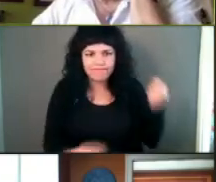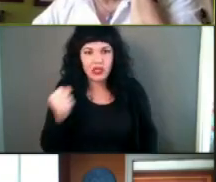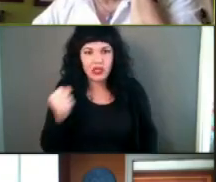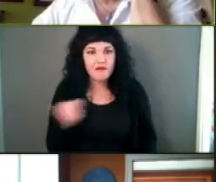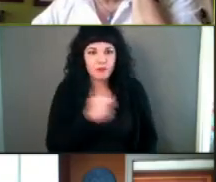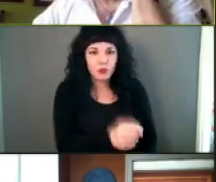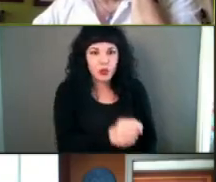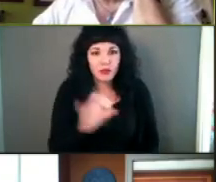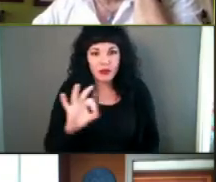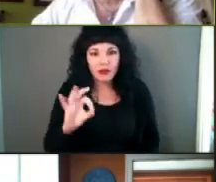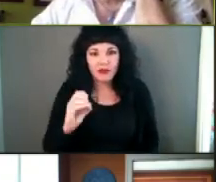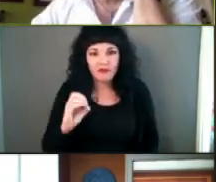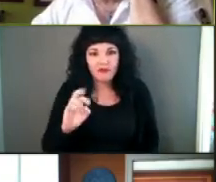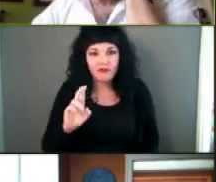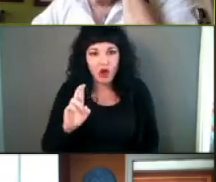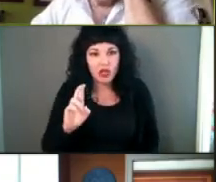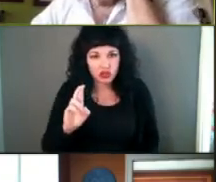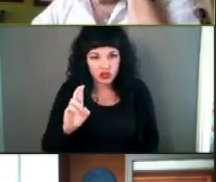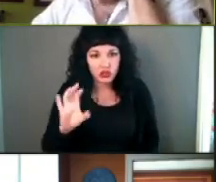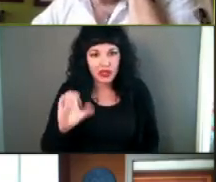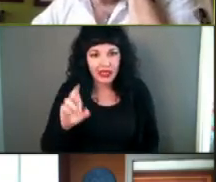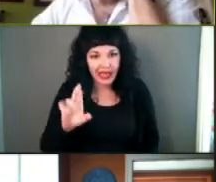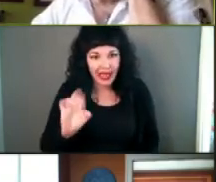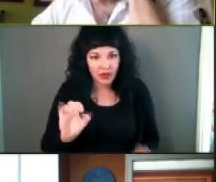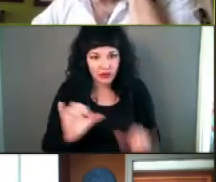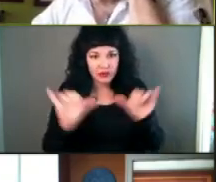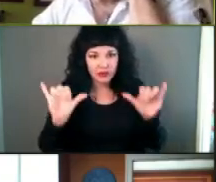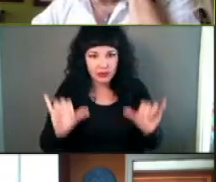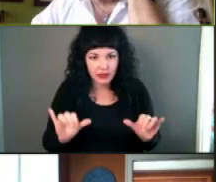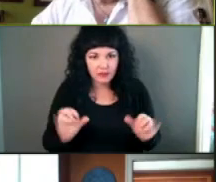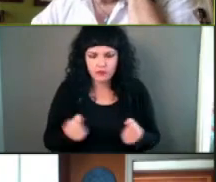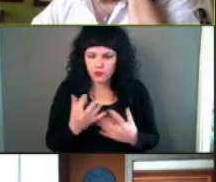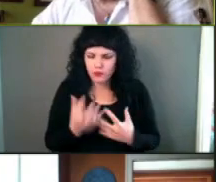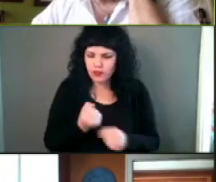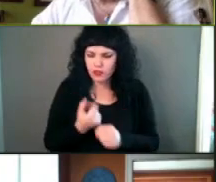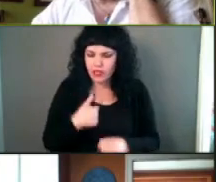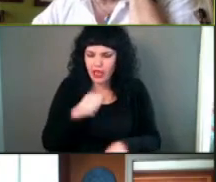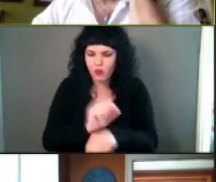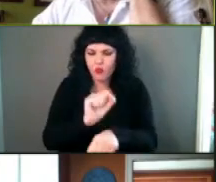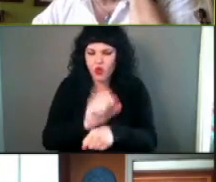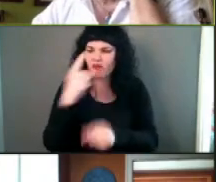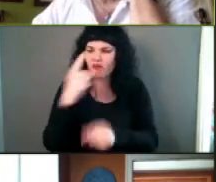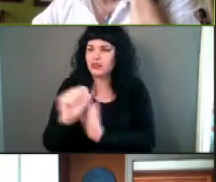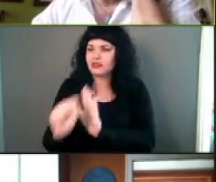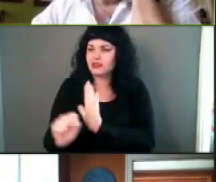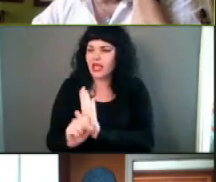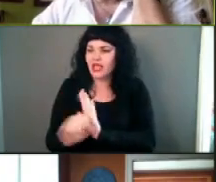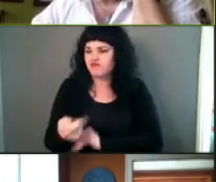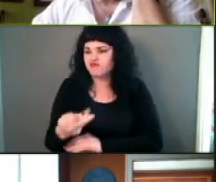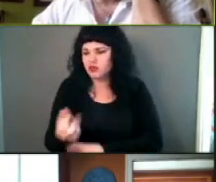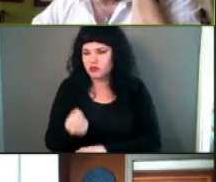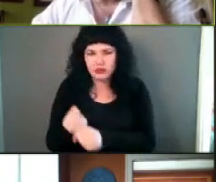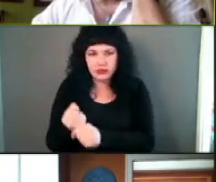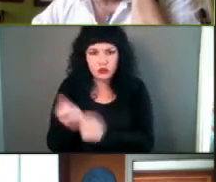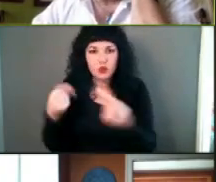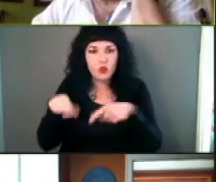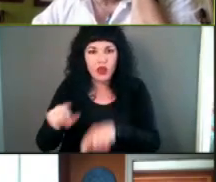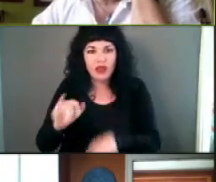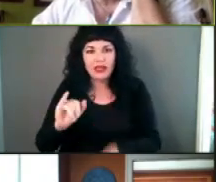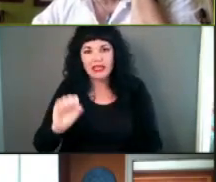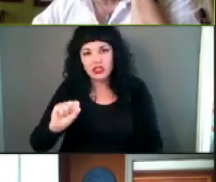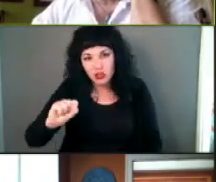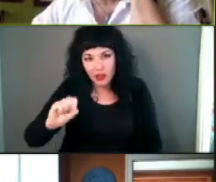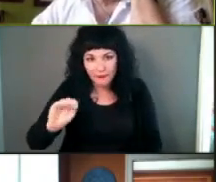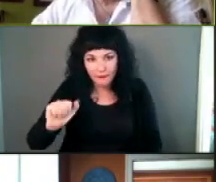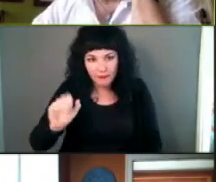the administration at the state level, just a few levels under when our colleague Ishmael Ahmed was running the Department of